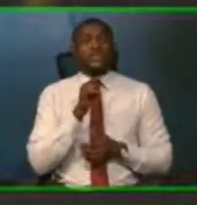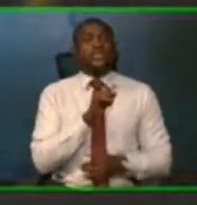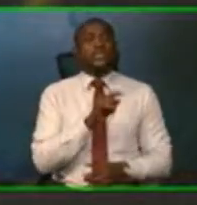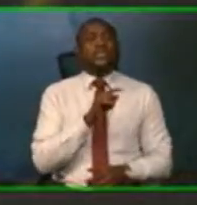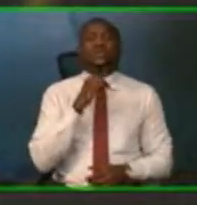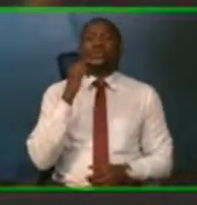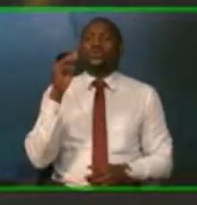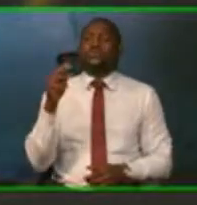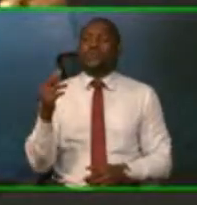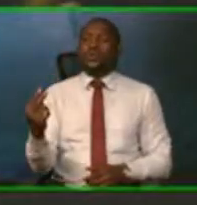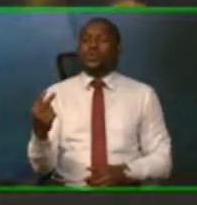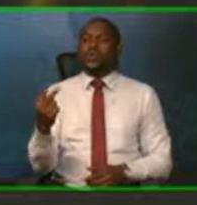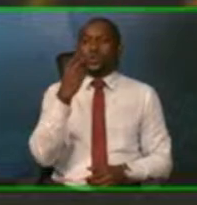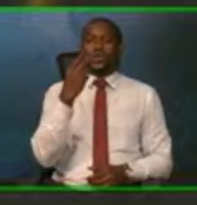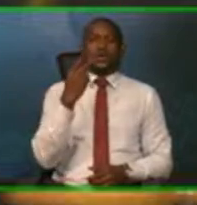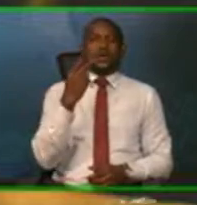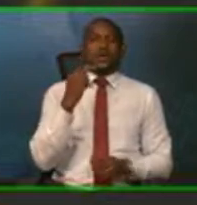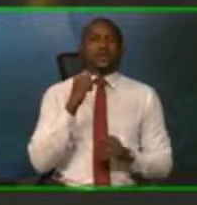looked at them